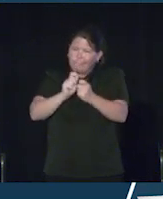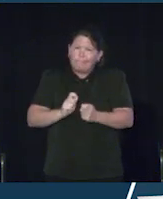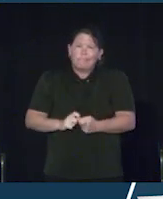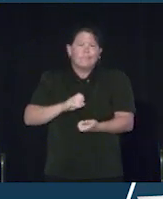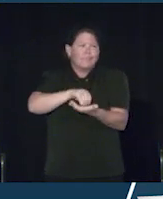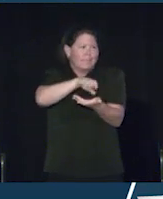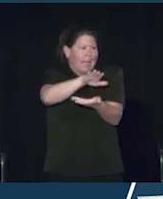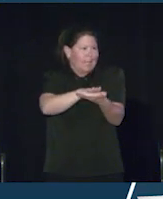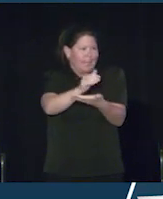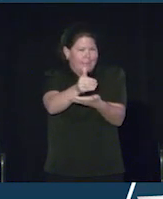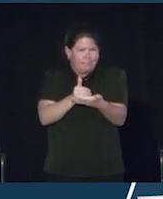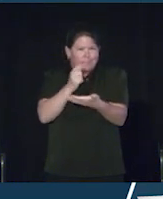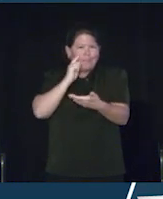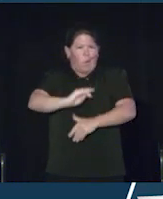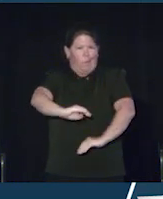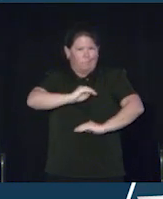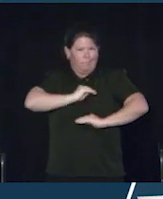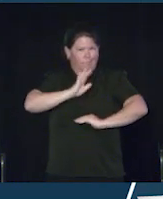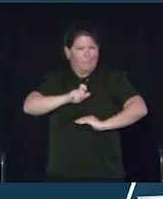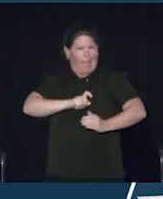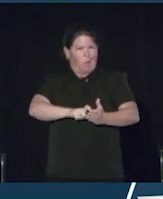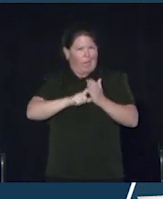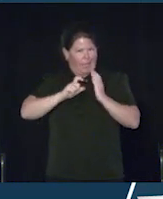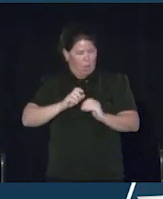indeed meets the criteria for eligibility.